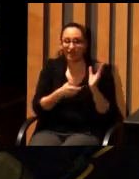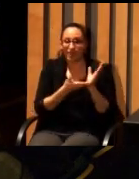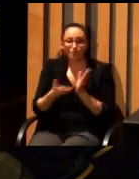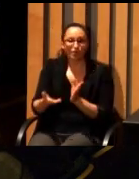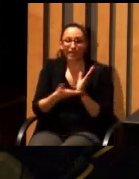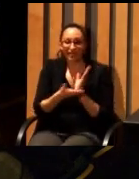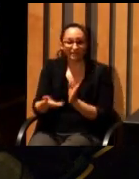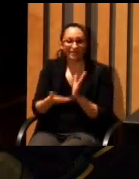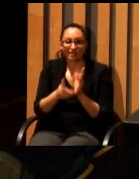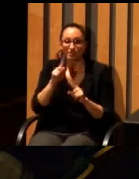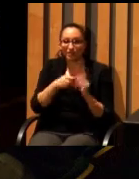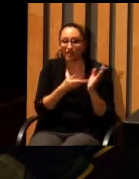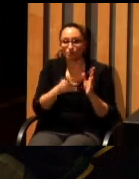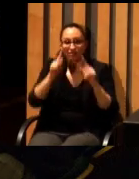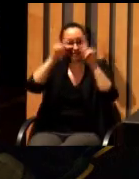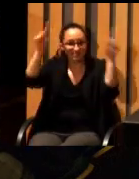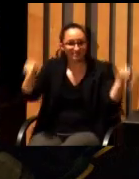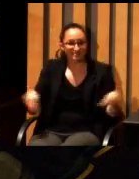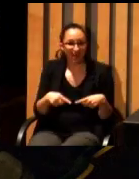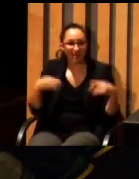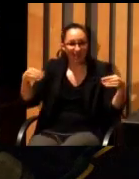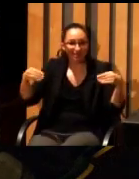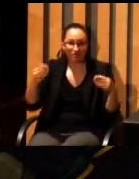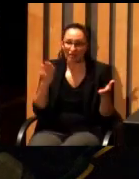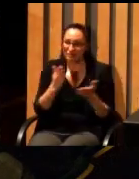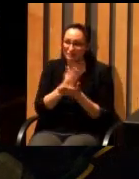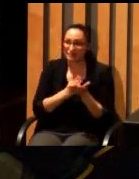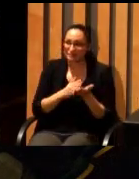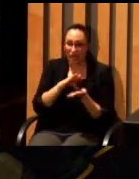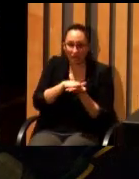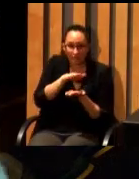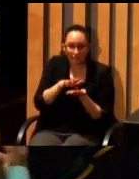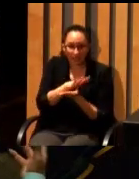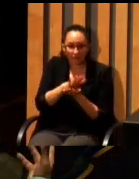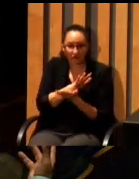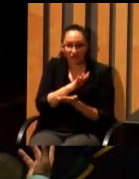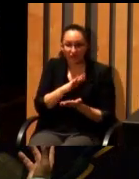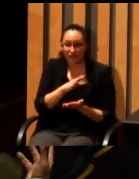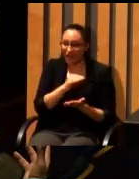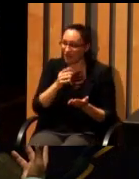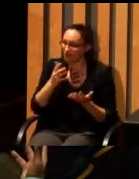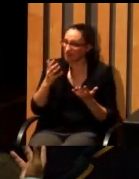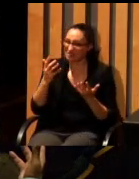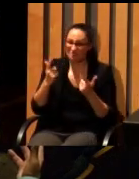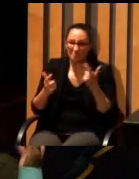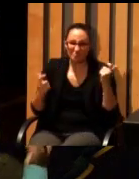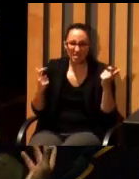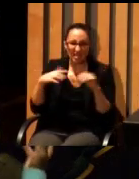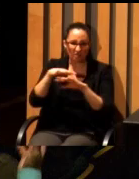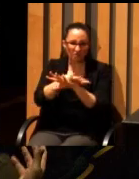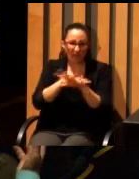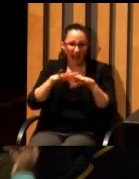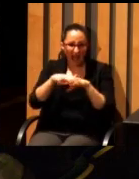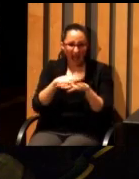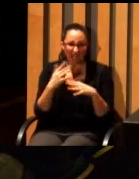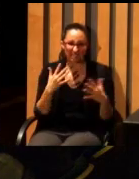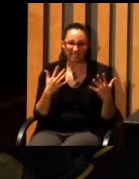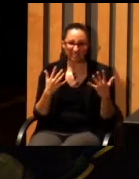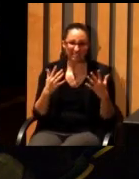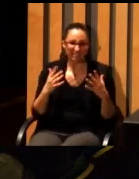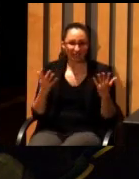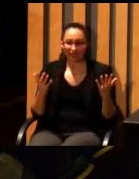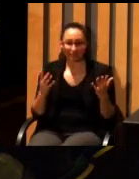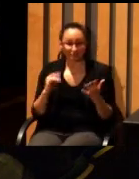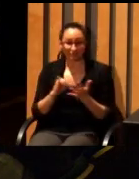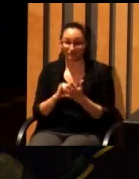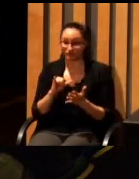you. You can't carry anything but sneak in maybe some paper. And then you're in this massive crowd that, like, there's no organization